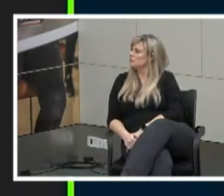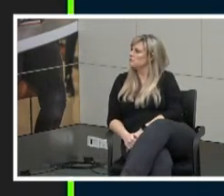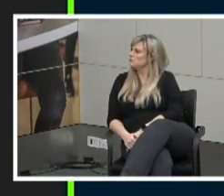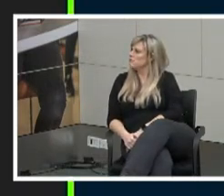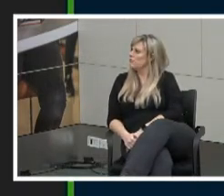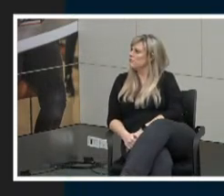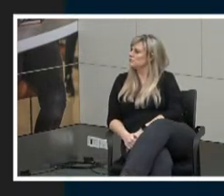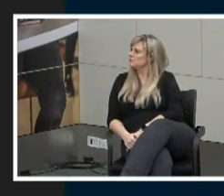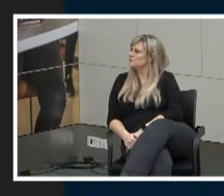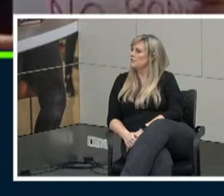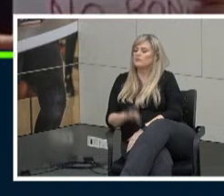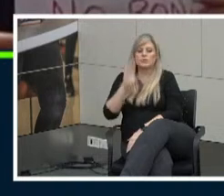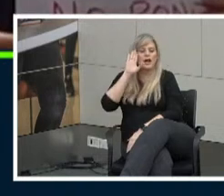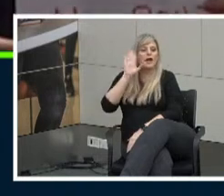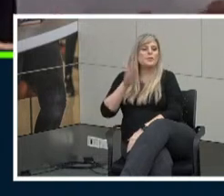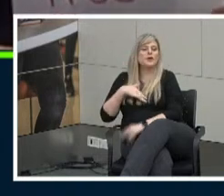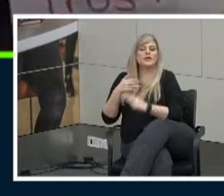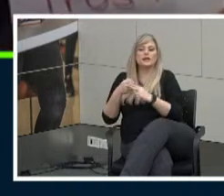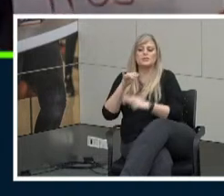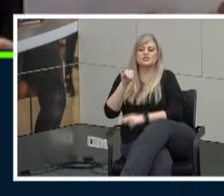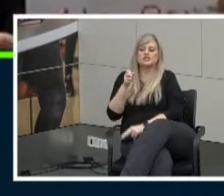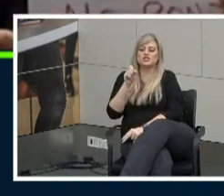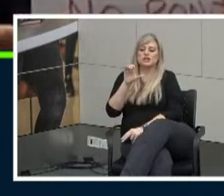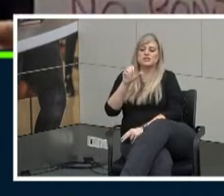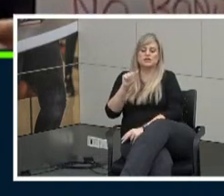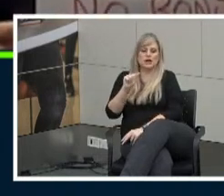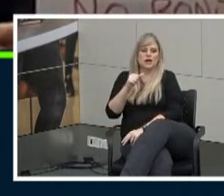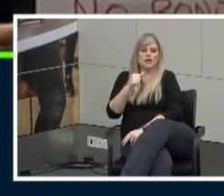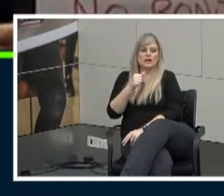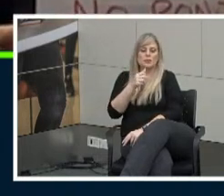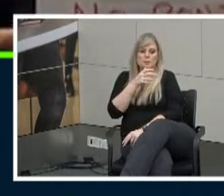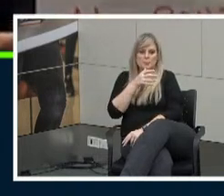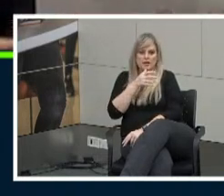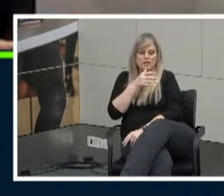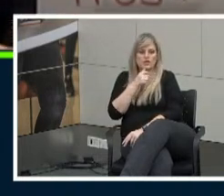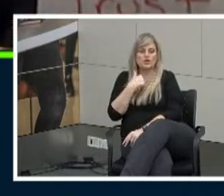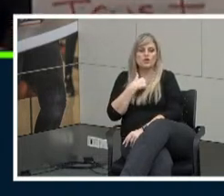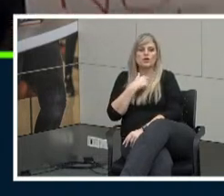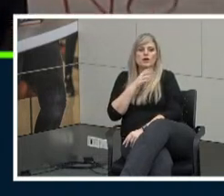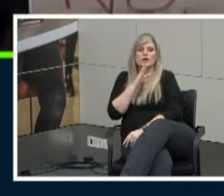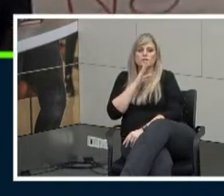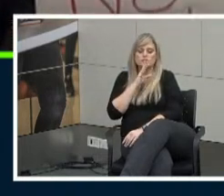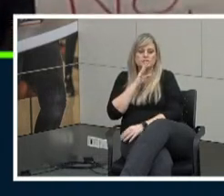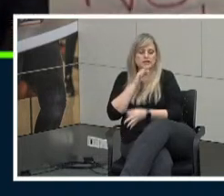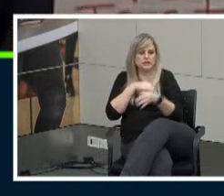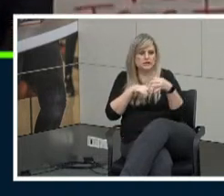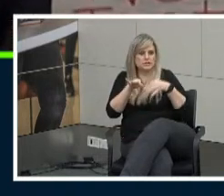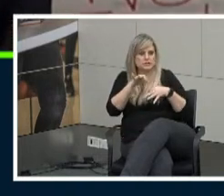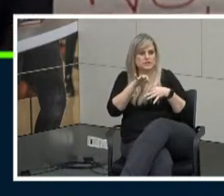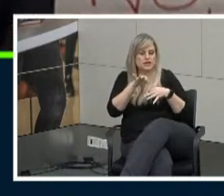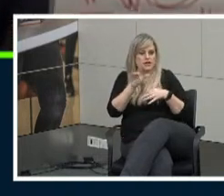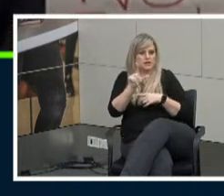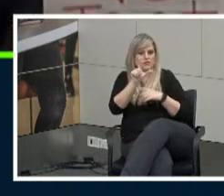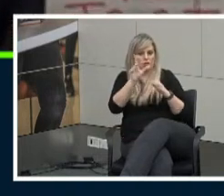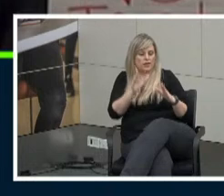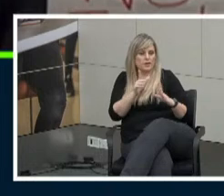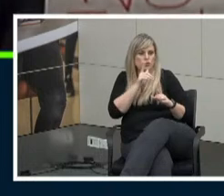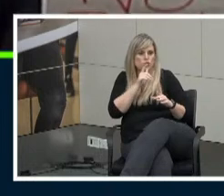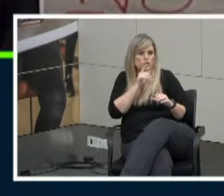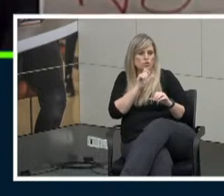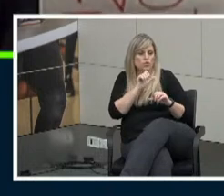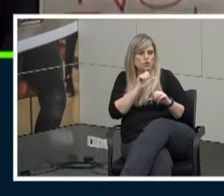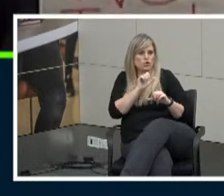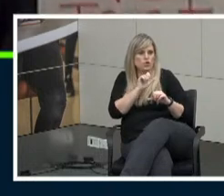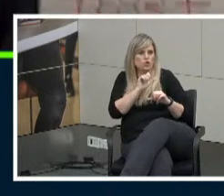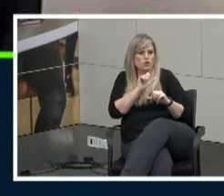begin hi my name is Jessica Kat I'm a parent speaking on on behalf of a librarian who wants to